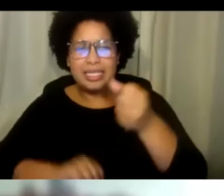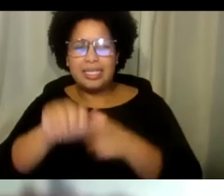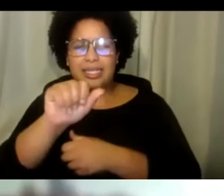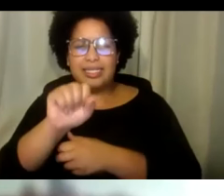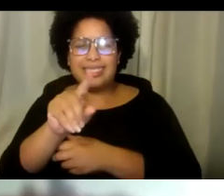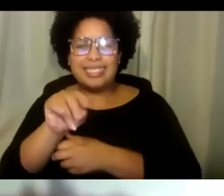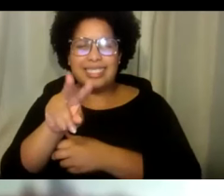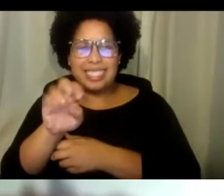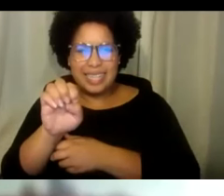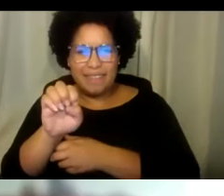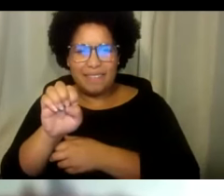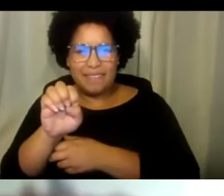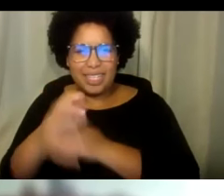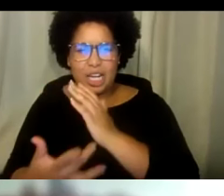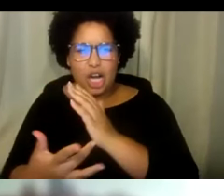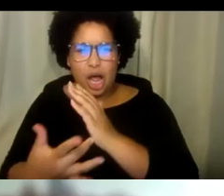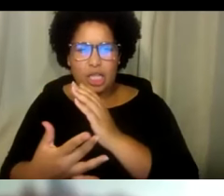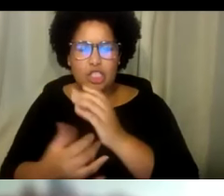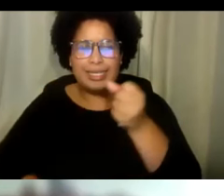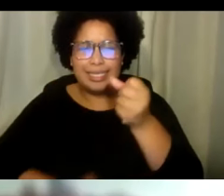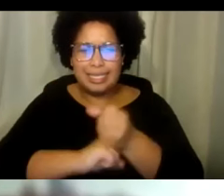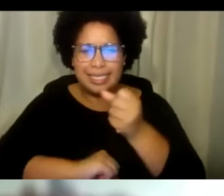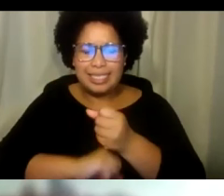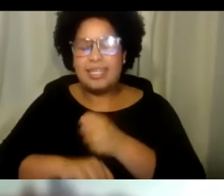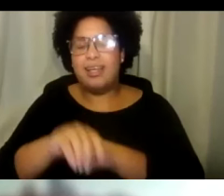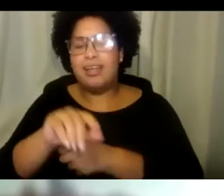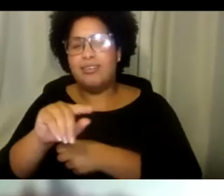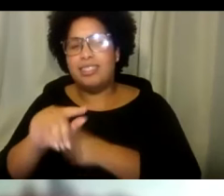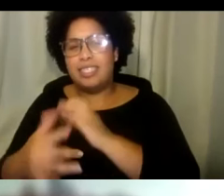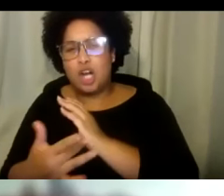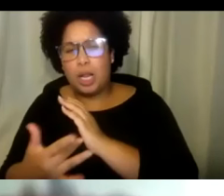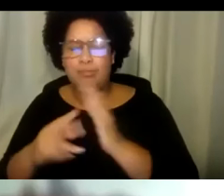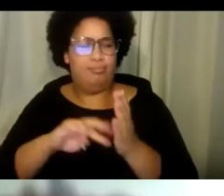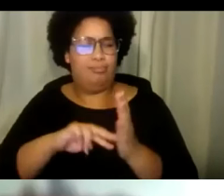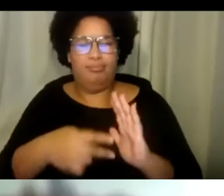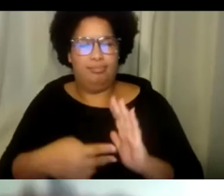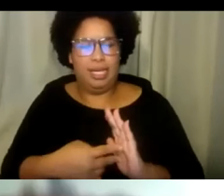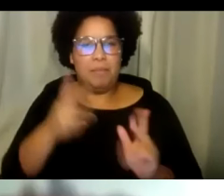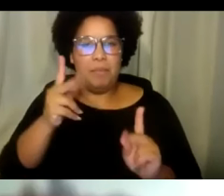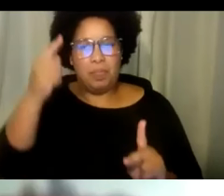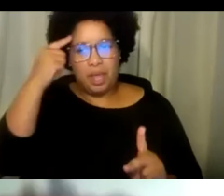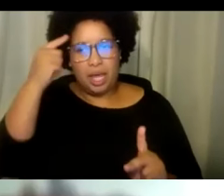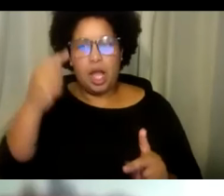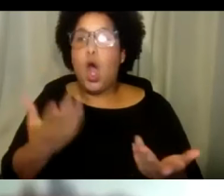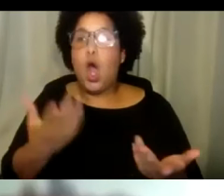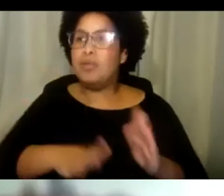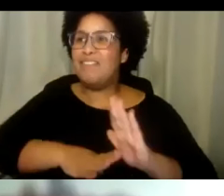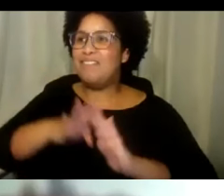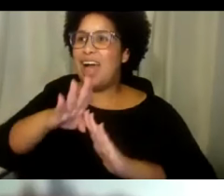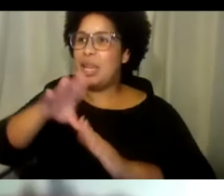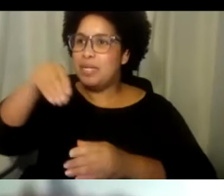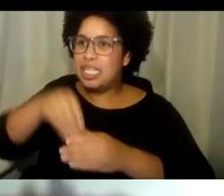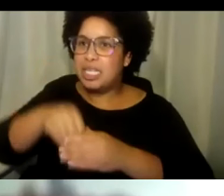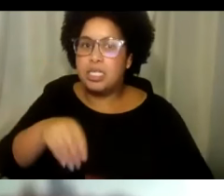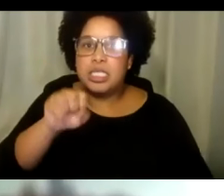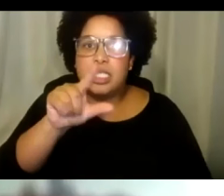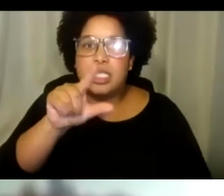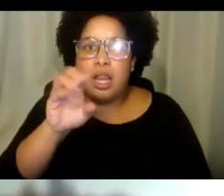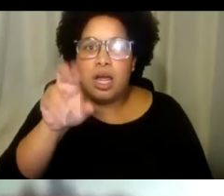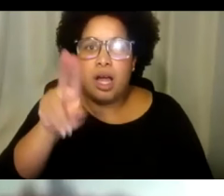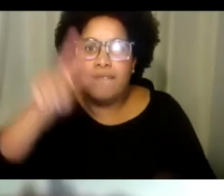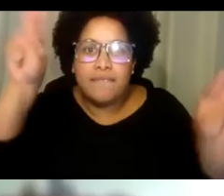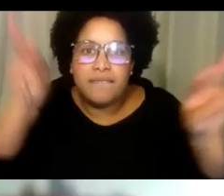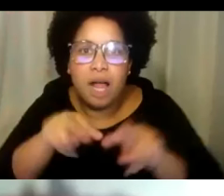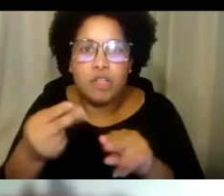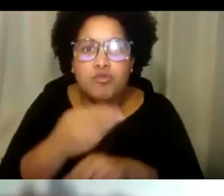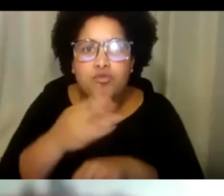technology? And when we use that term, I think many people assume it's something that's been developed in Silicon Valley and it's used